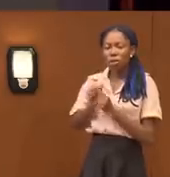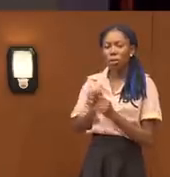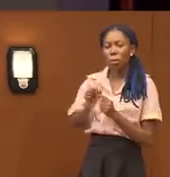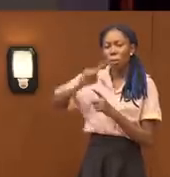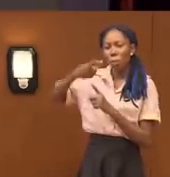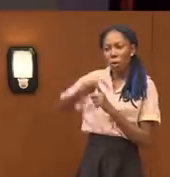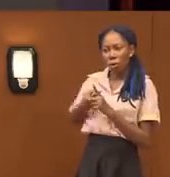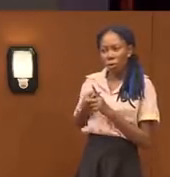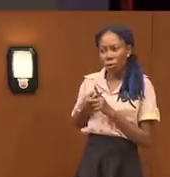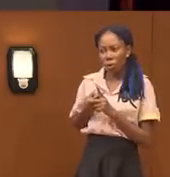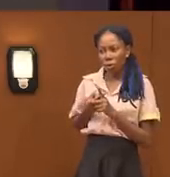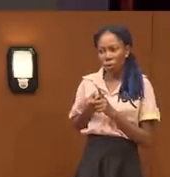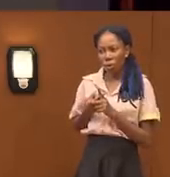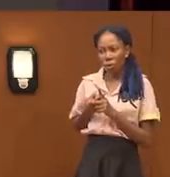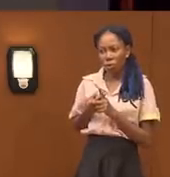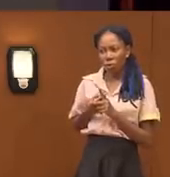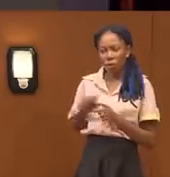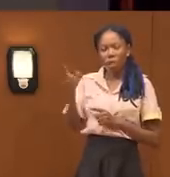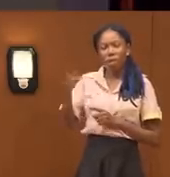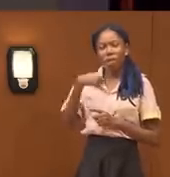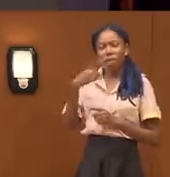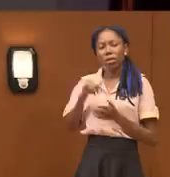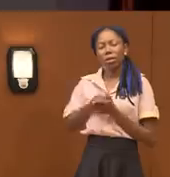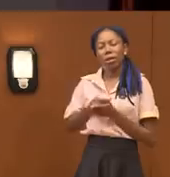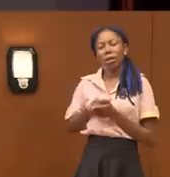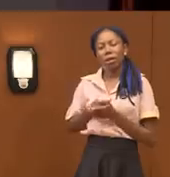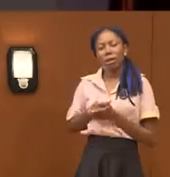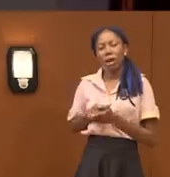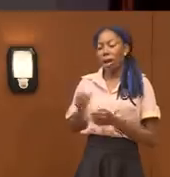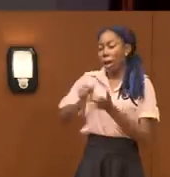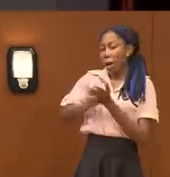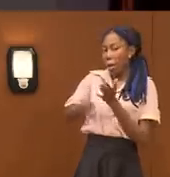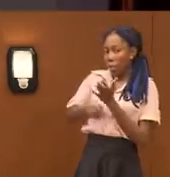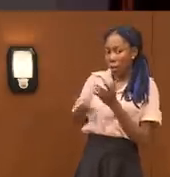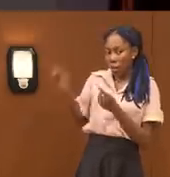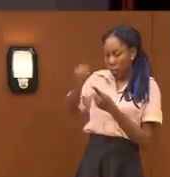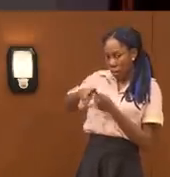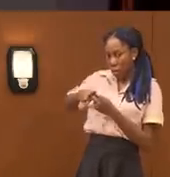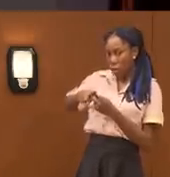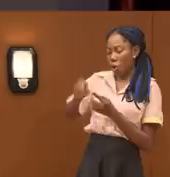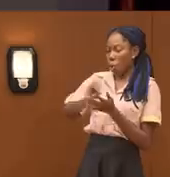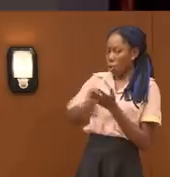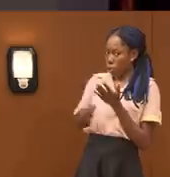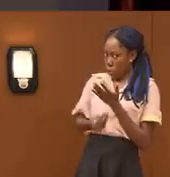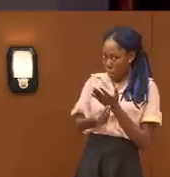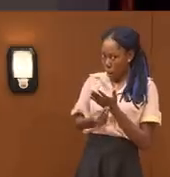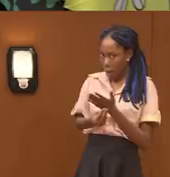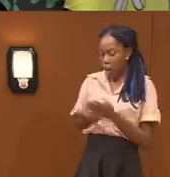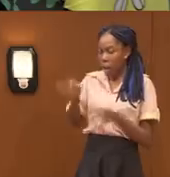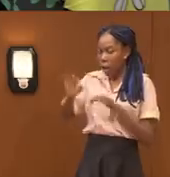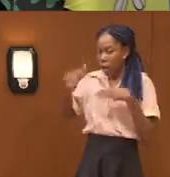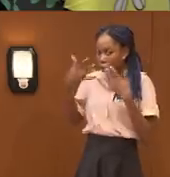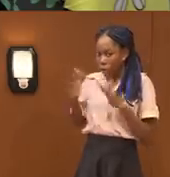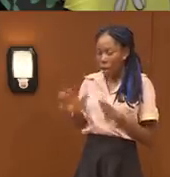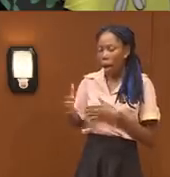The last rent you pay, I started to pay on April till October. That one will finish. Last year? Last year, yes. After that,